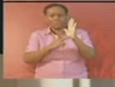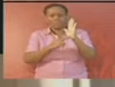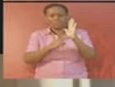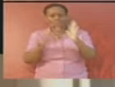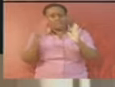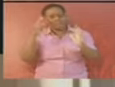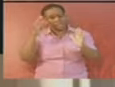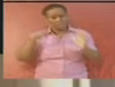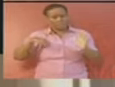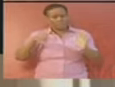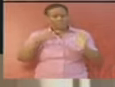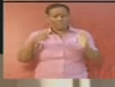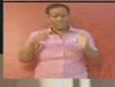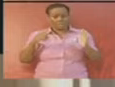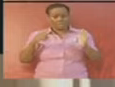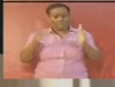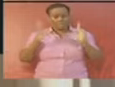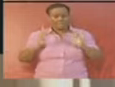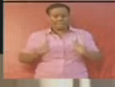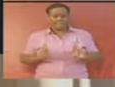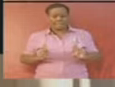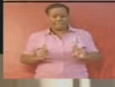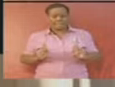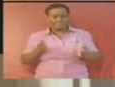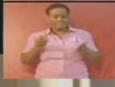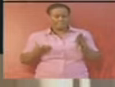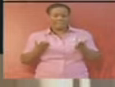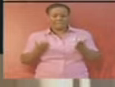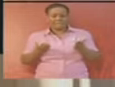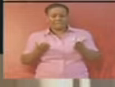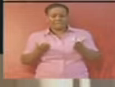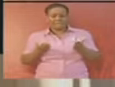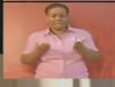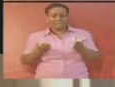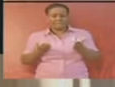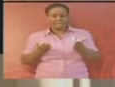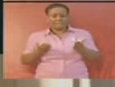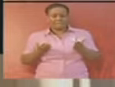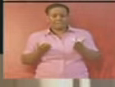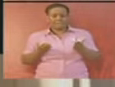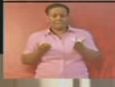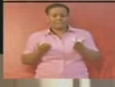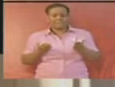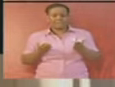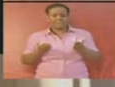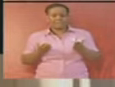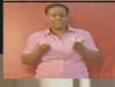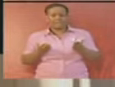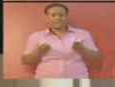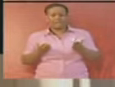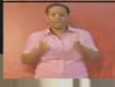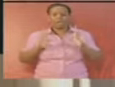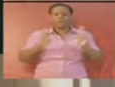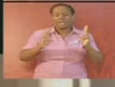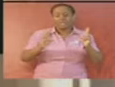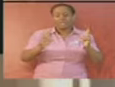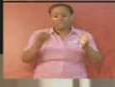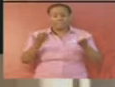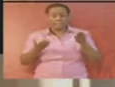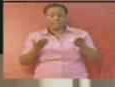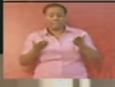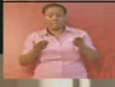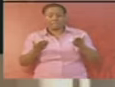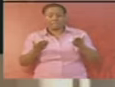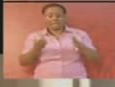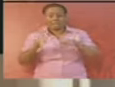might be saying too much or that we might be a little too early in making such public call for a